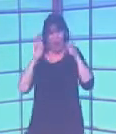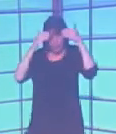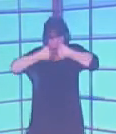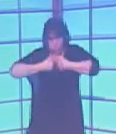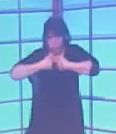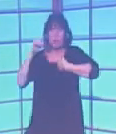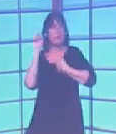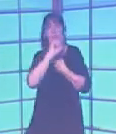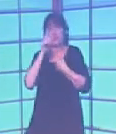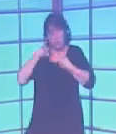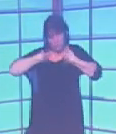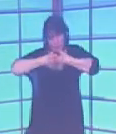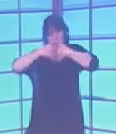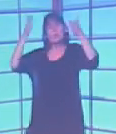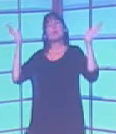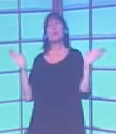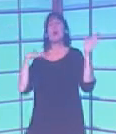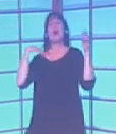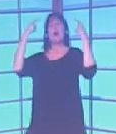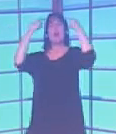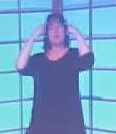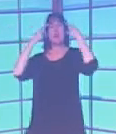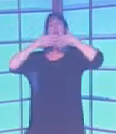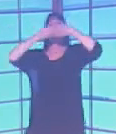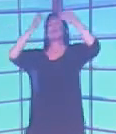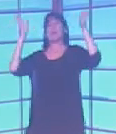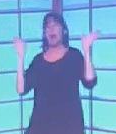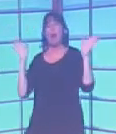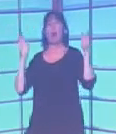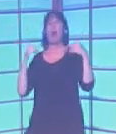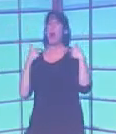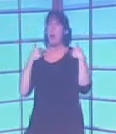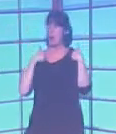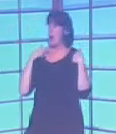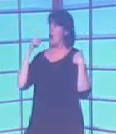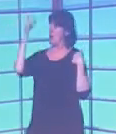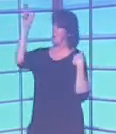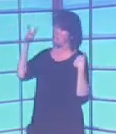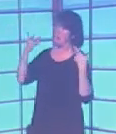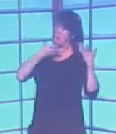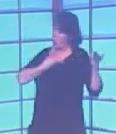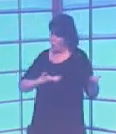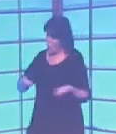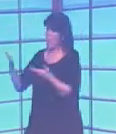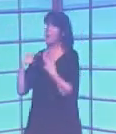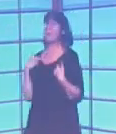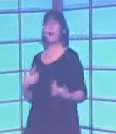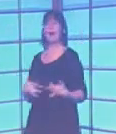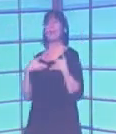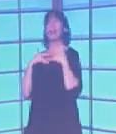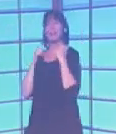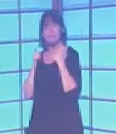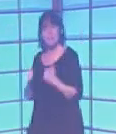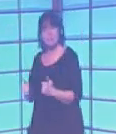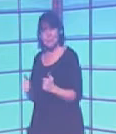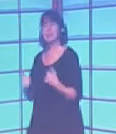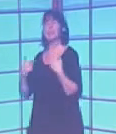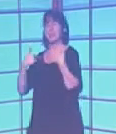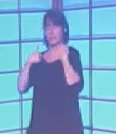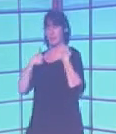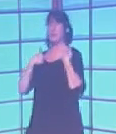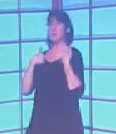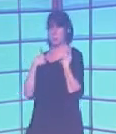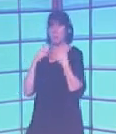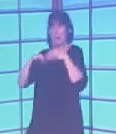we care about how we are treated, how we are welcomed when we go to visit our own clubs. And of course, we